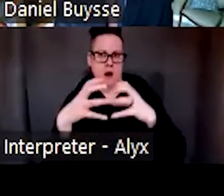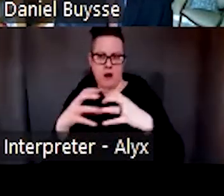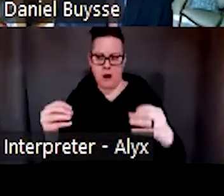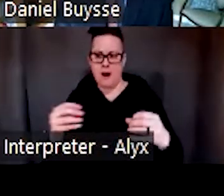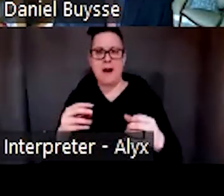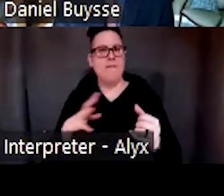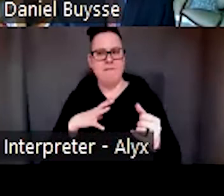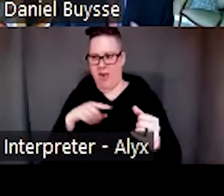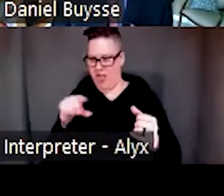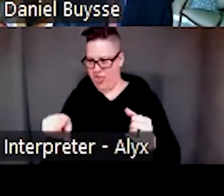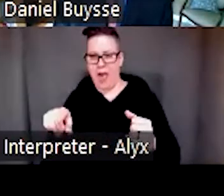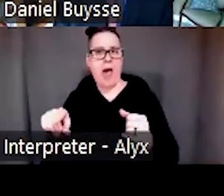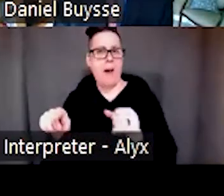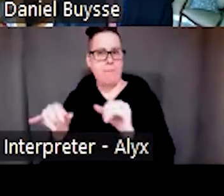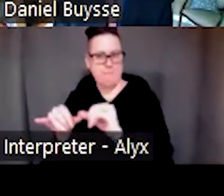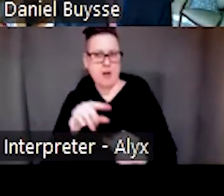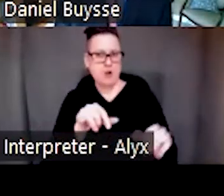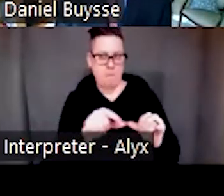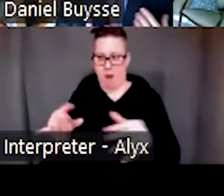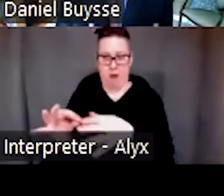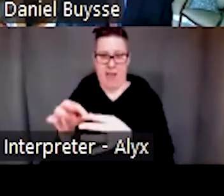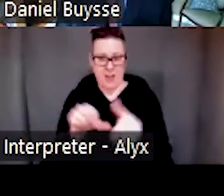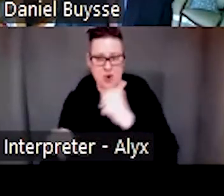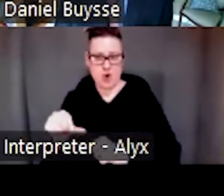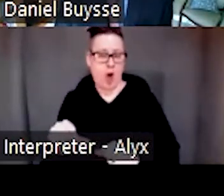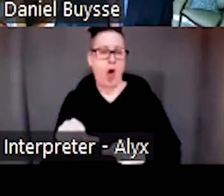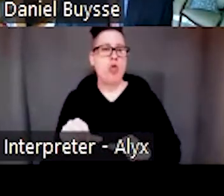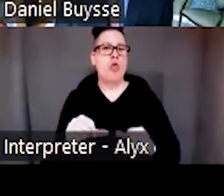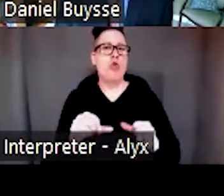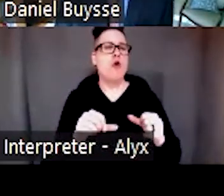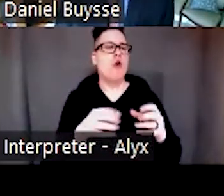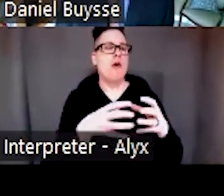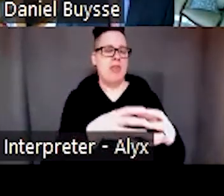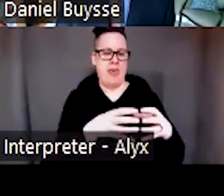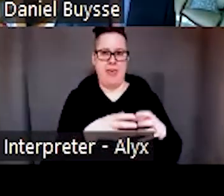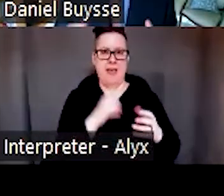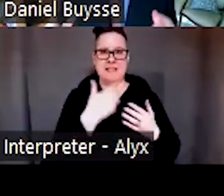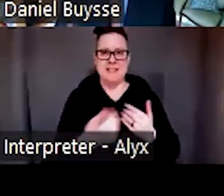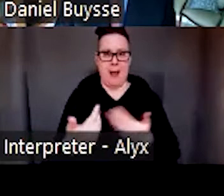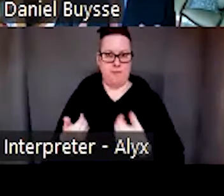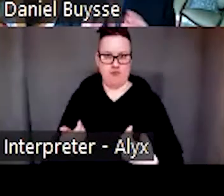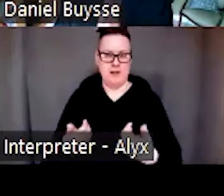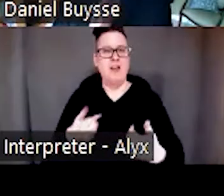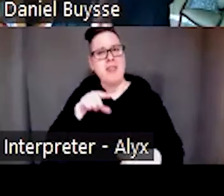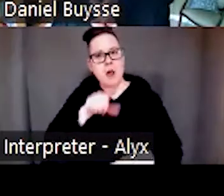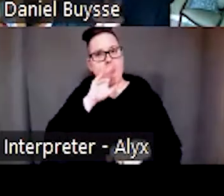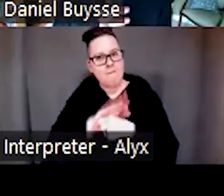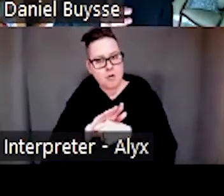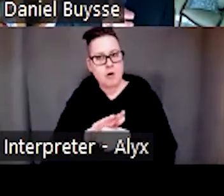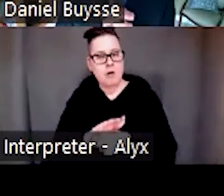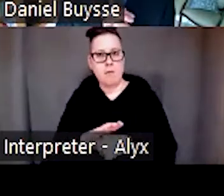to each other and which ones are distinct from others. So this is a way, in short, of confirming whether the factors that we